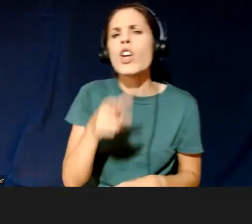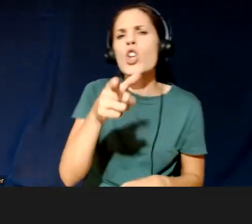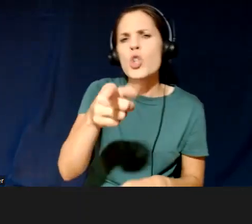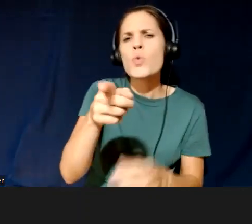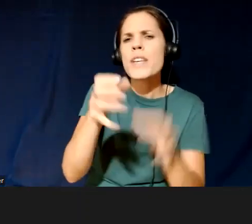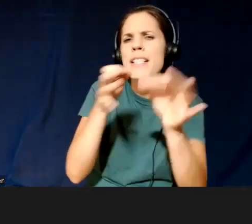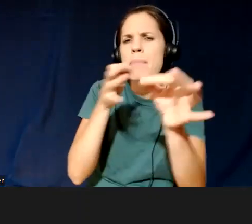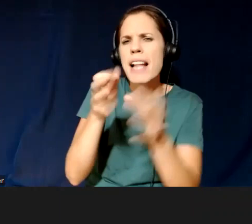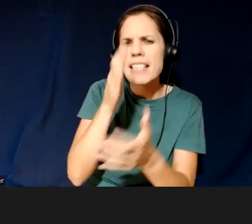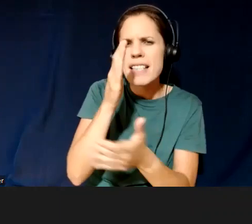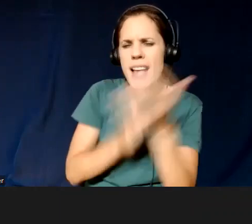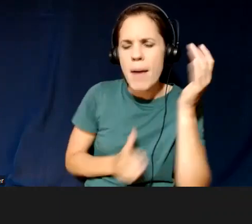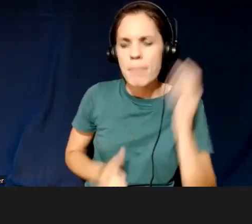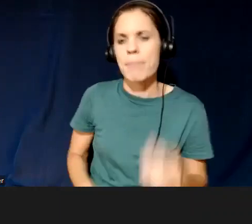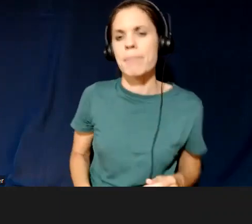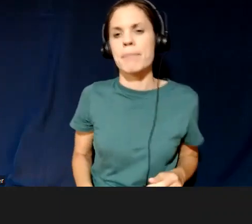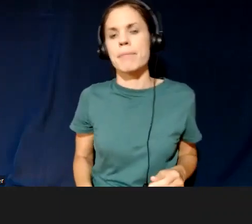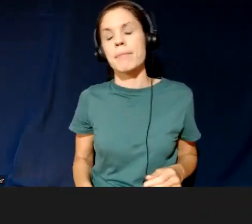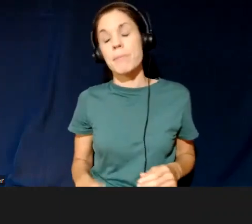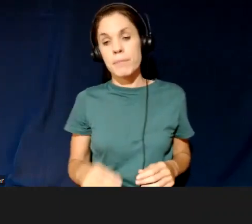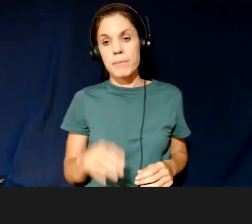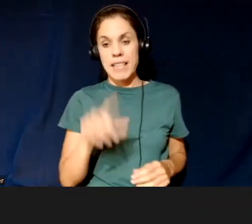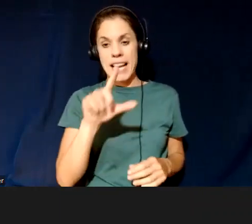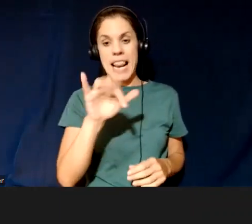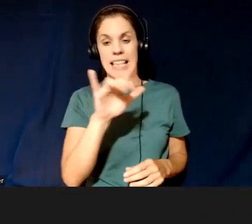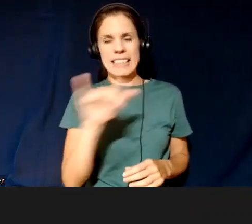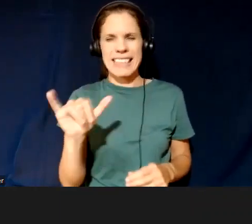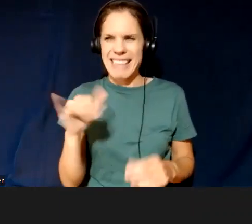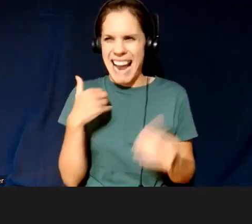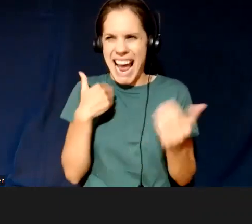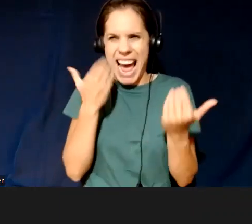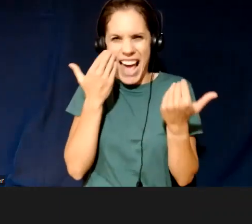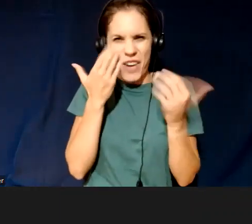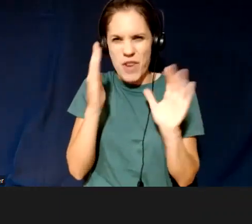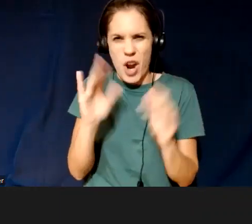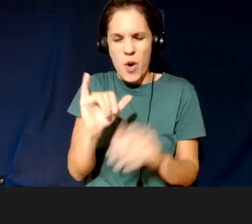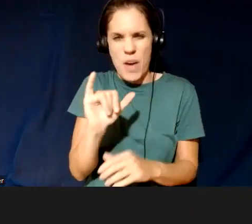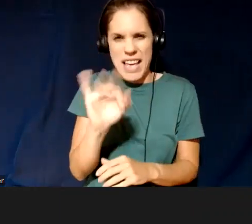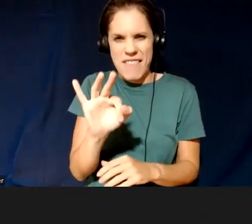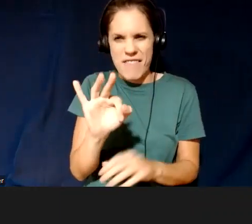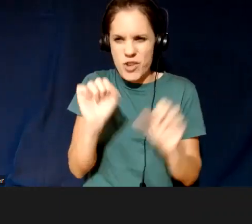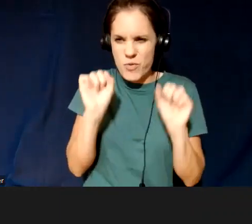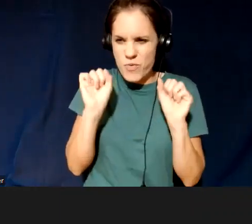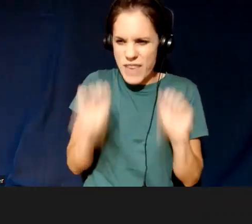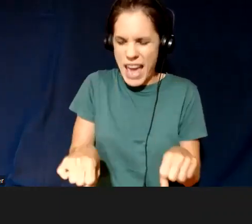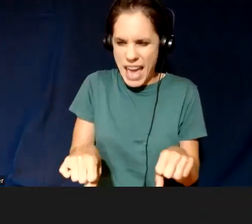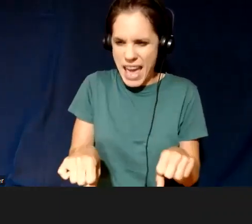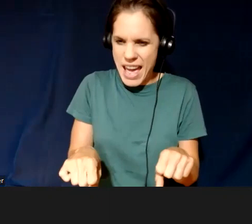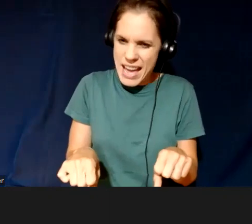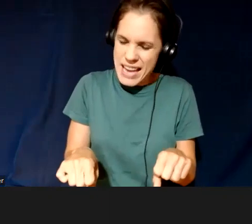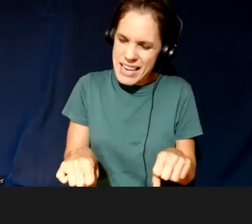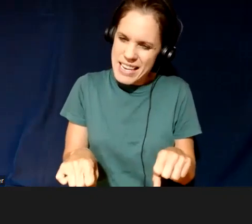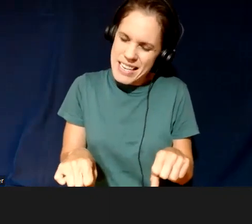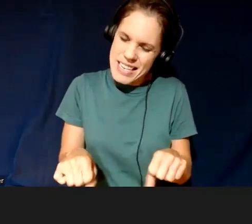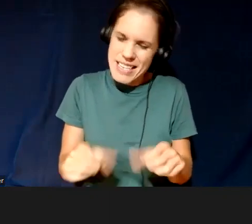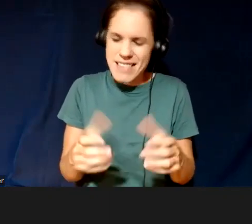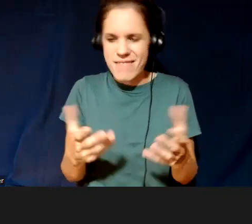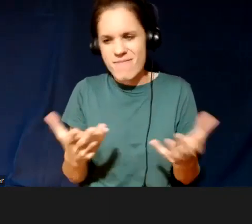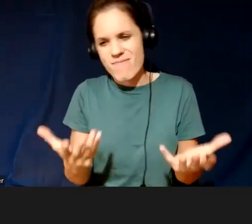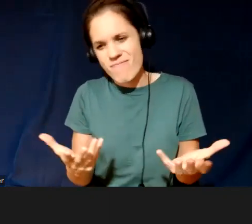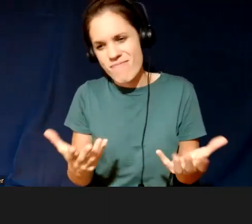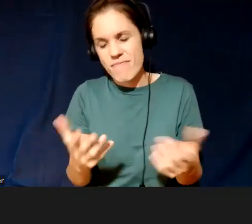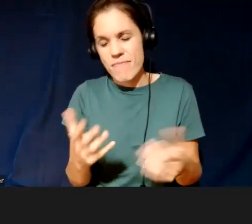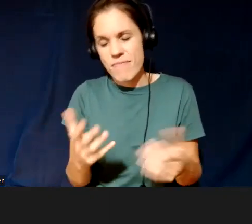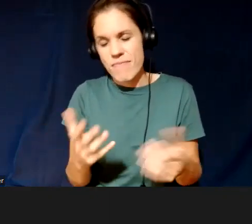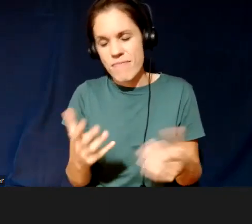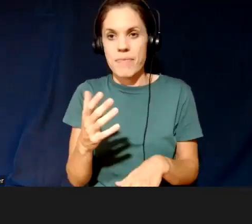know. Yeah, I don't know that you really can untangle it. I mean, so from the perspective of doing